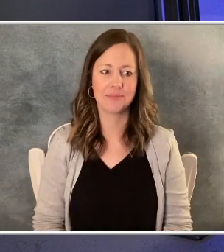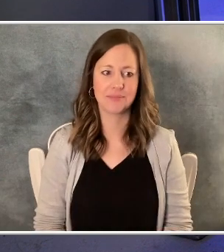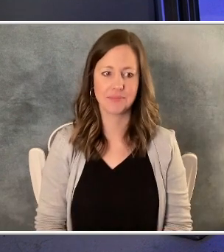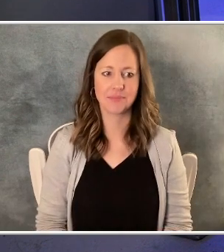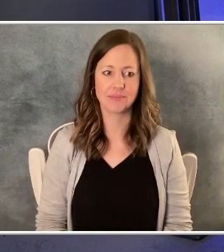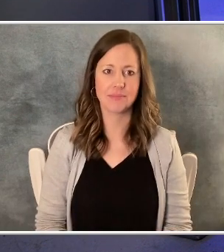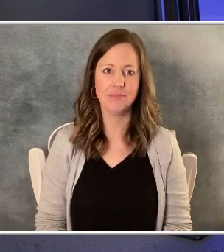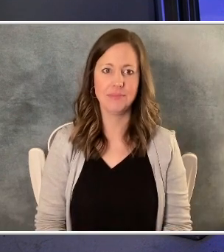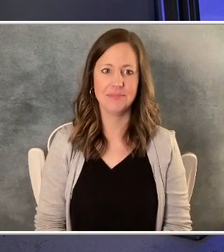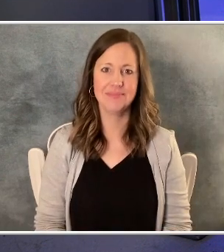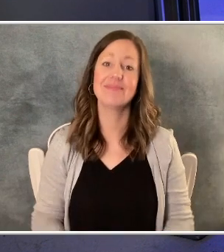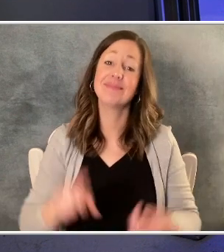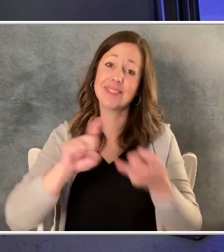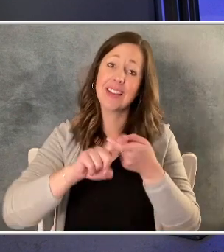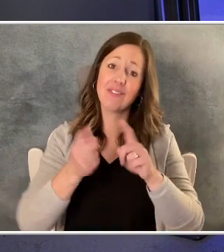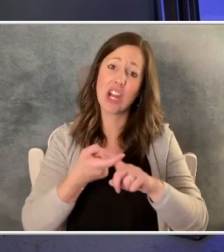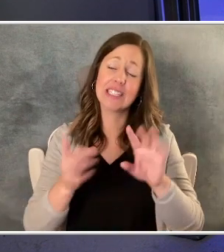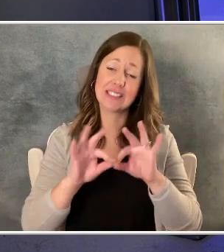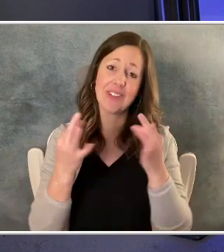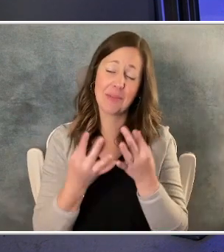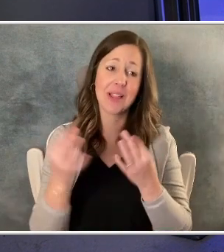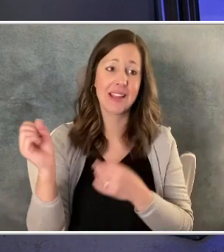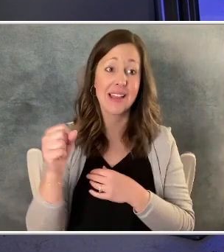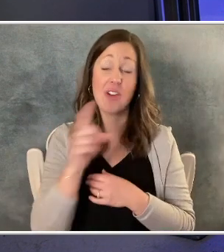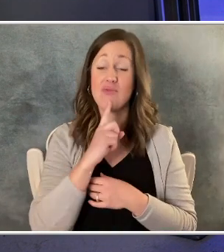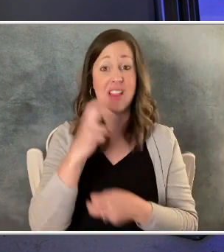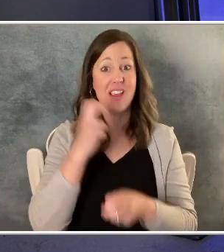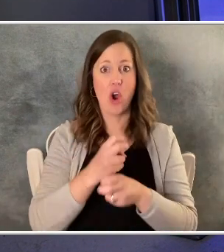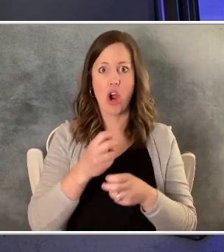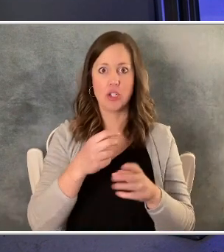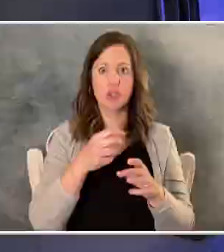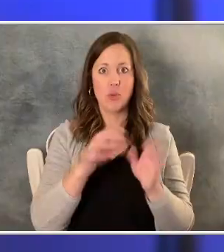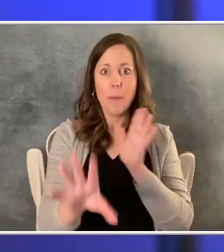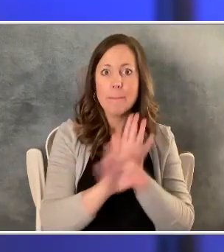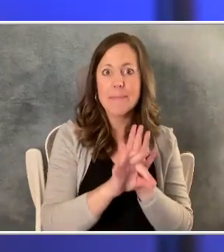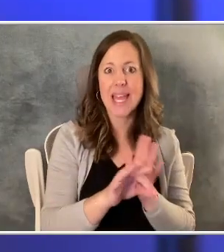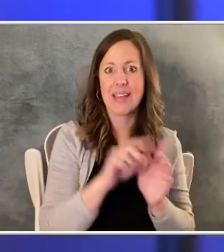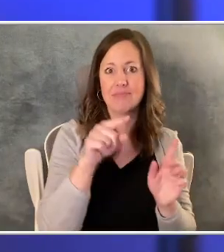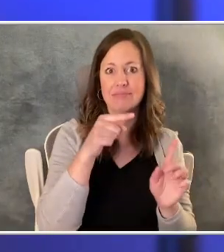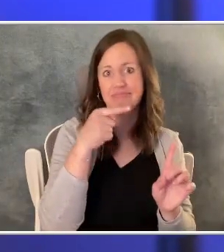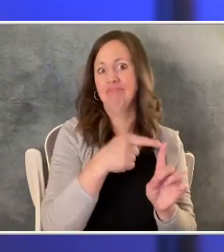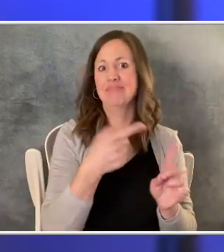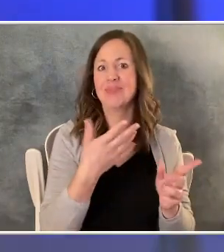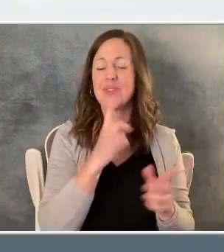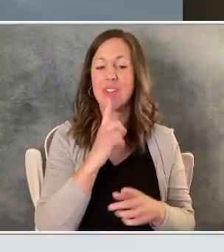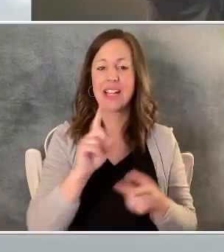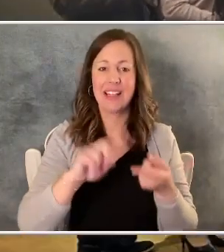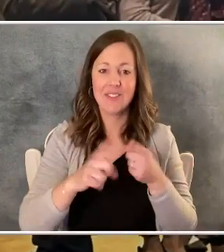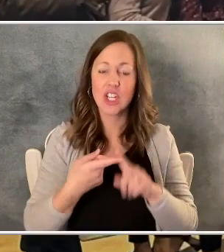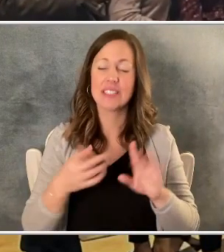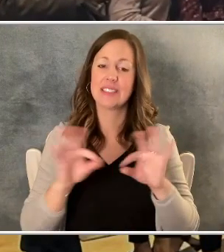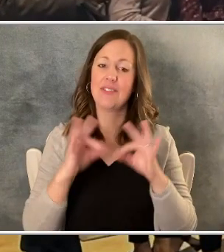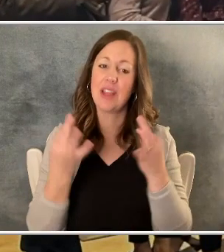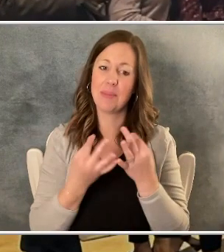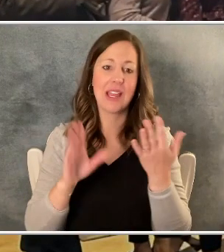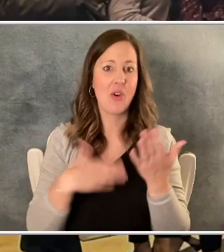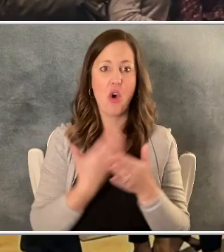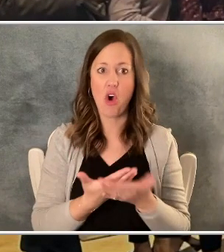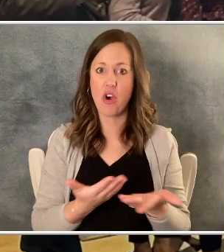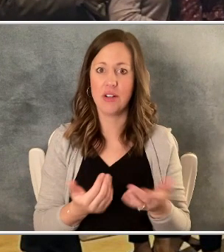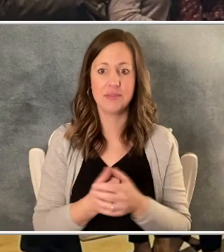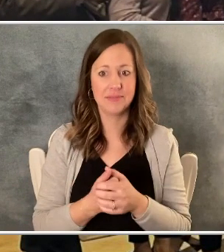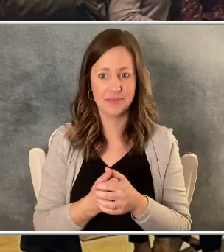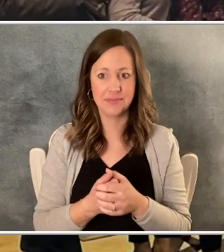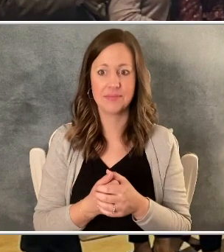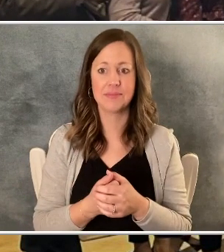Friends and family. Yeah, it's hard to narrow it down. I mean, our friends and family have really come together. We have a very close-knit group